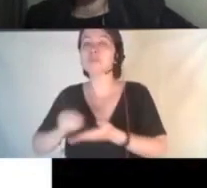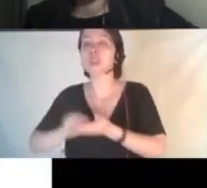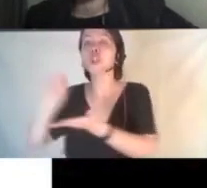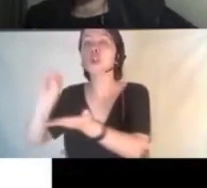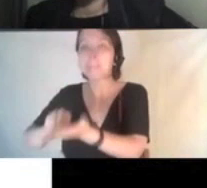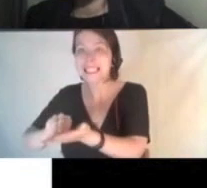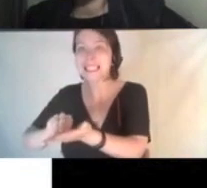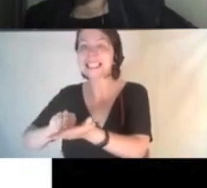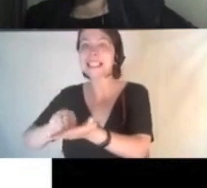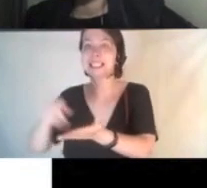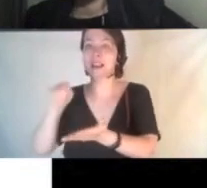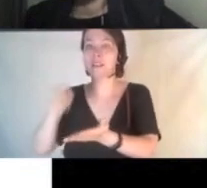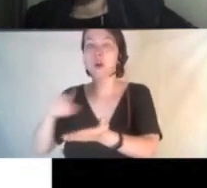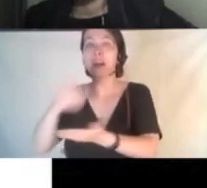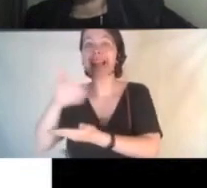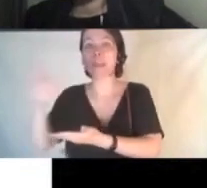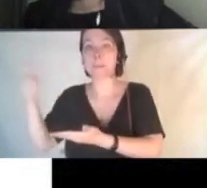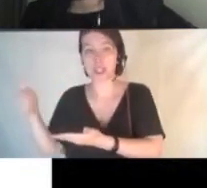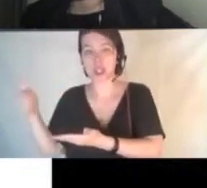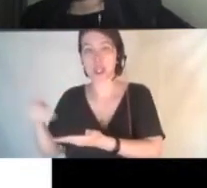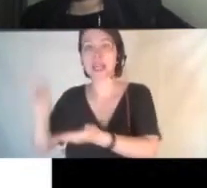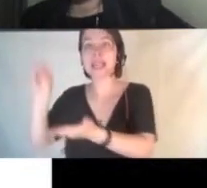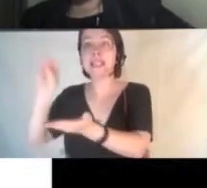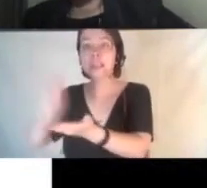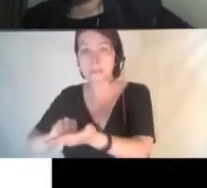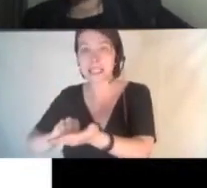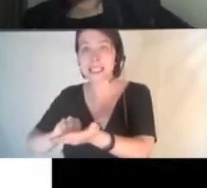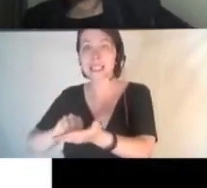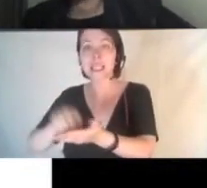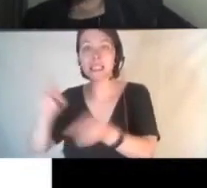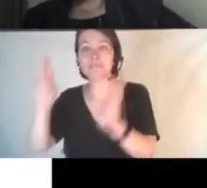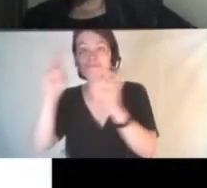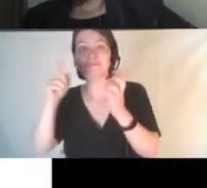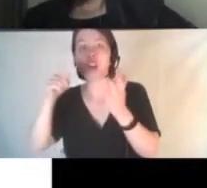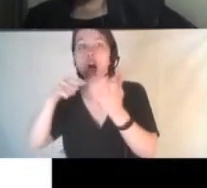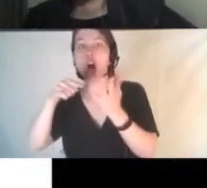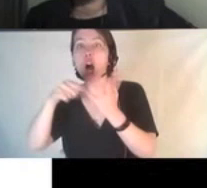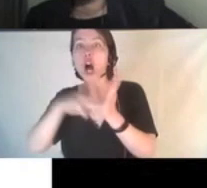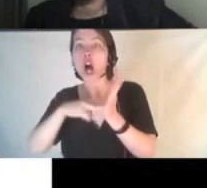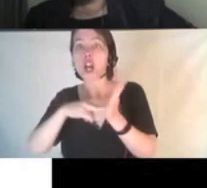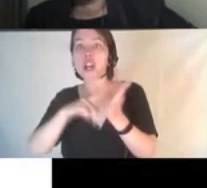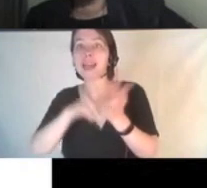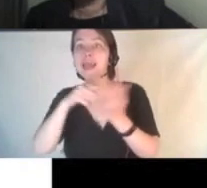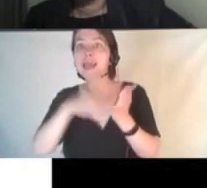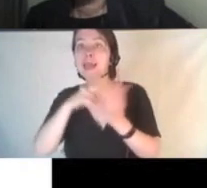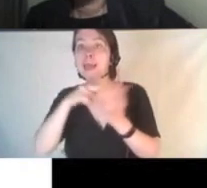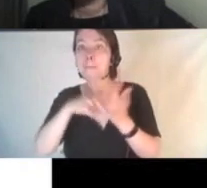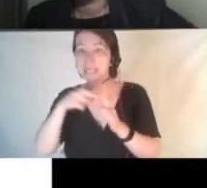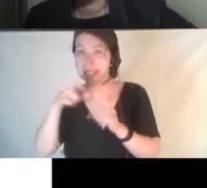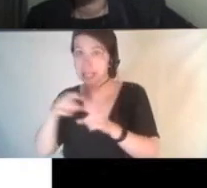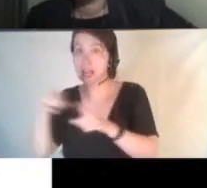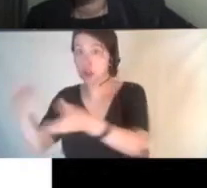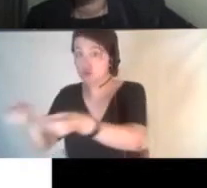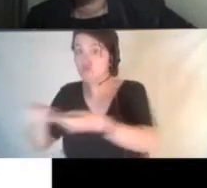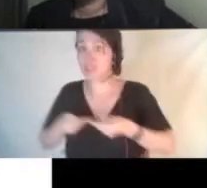to the Unlimited commissioning stream, and you and Ian were awarded a commission for My Life